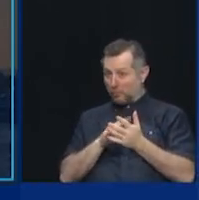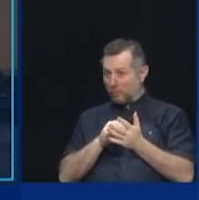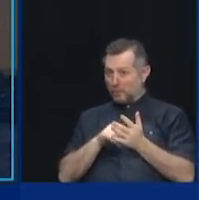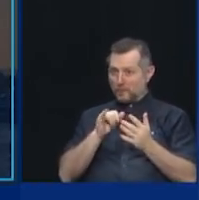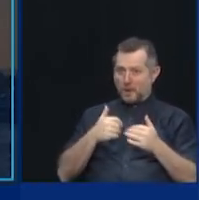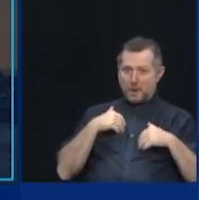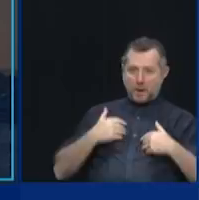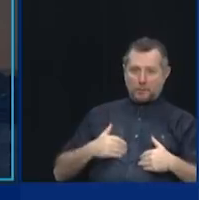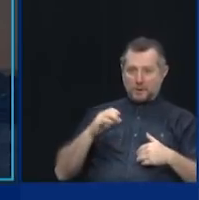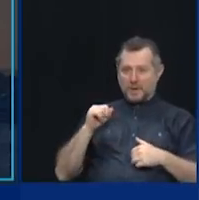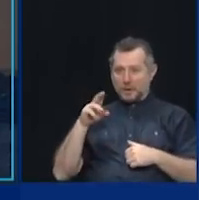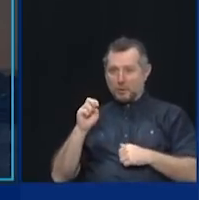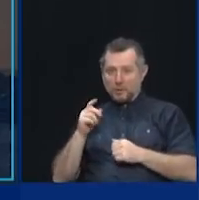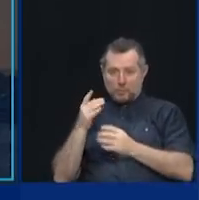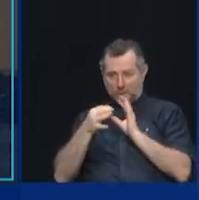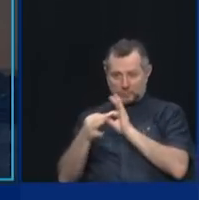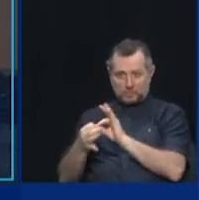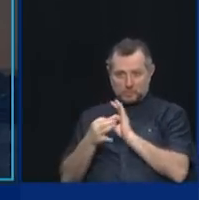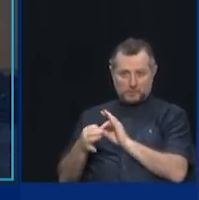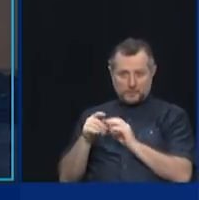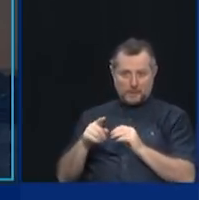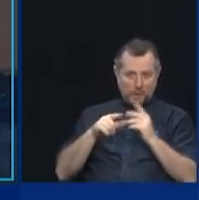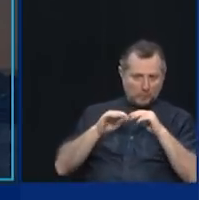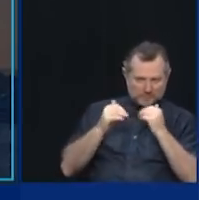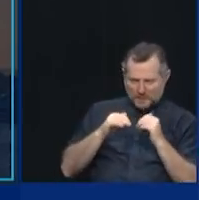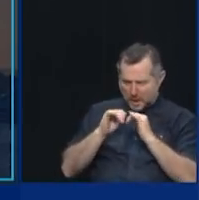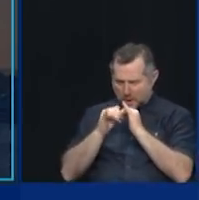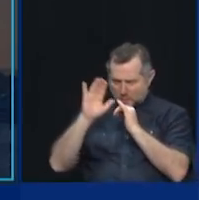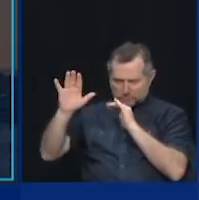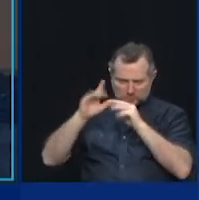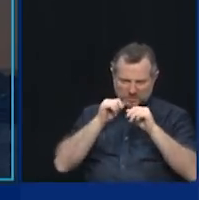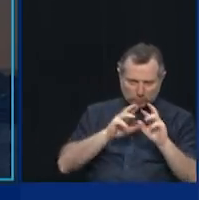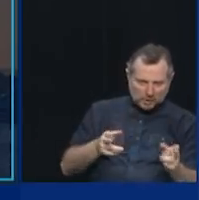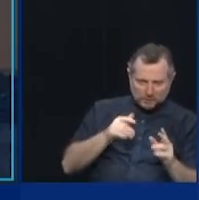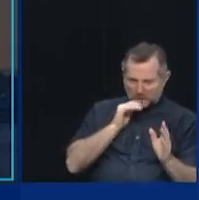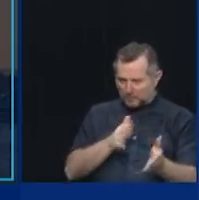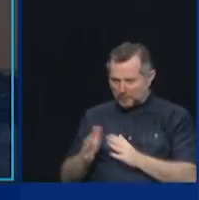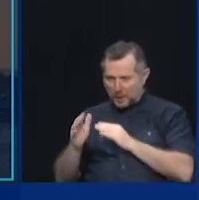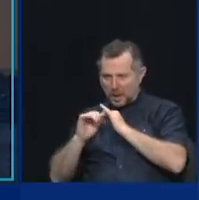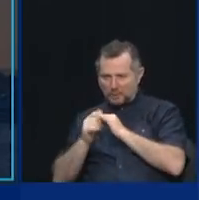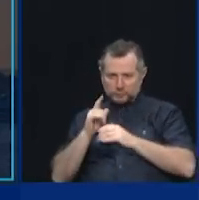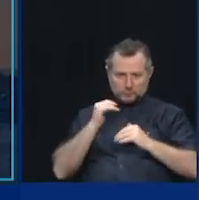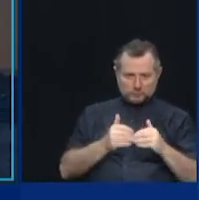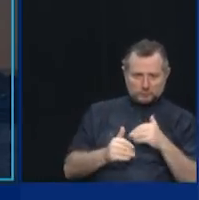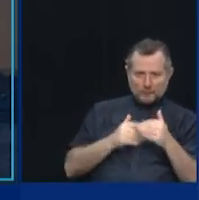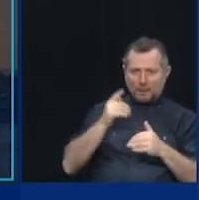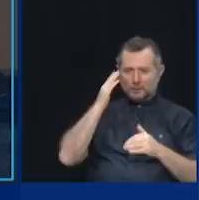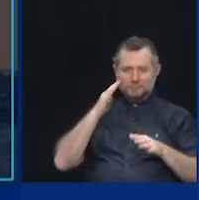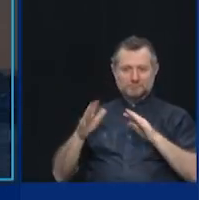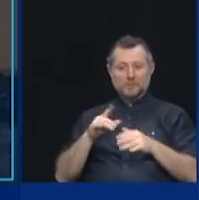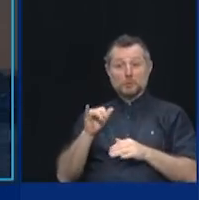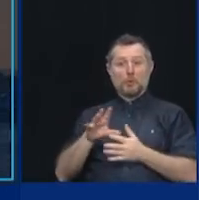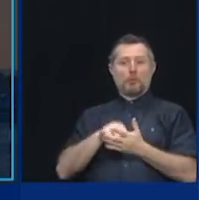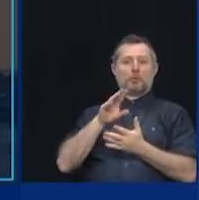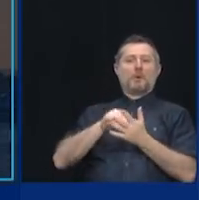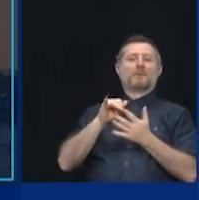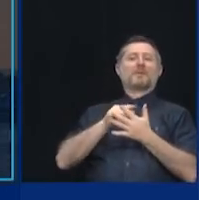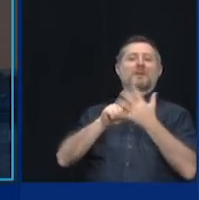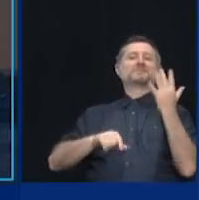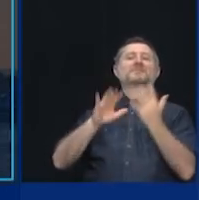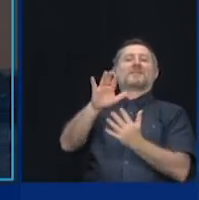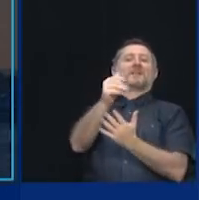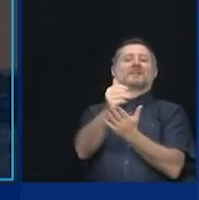system and how we were not ready for the emergency. Learn those lessons and incorporate